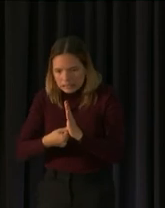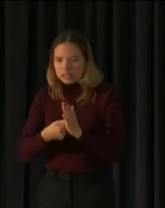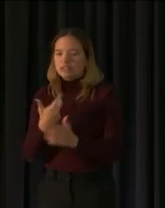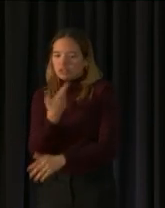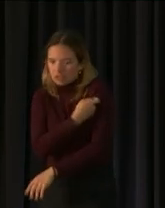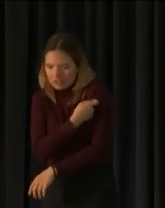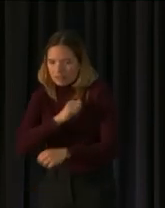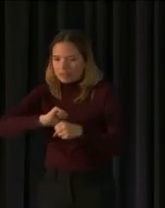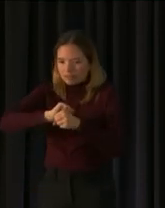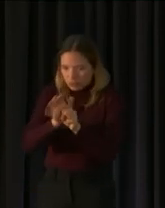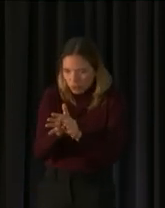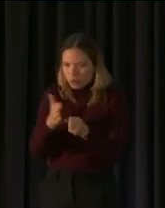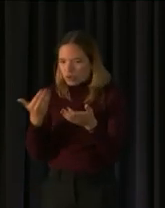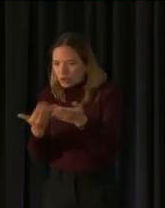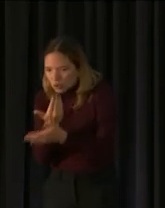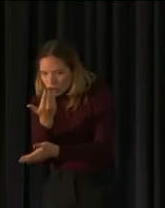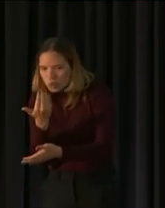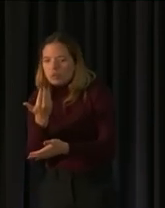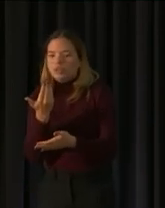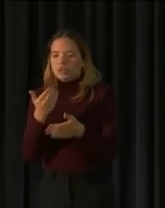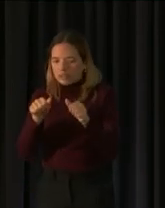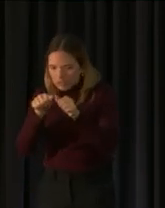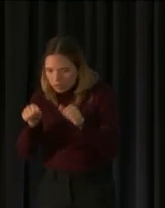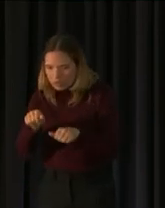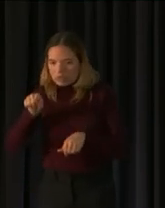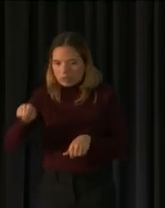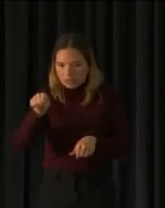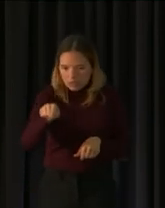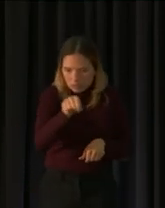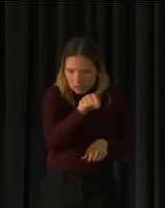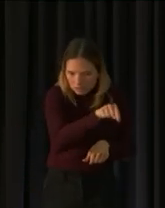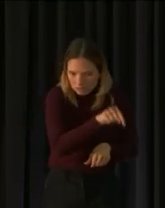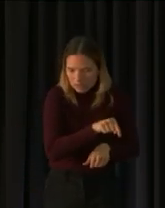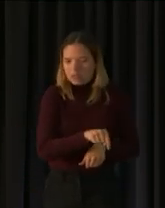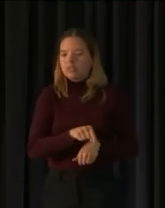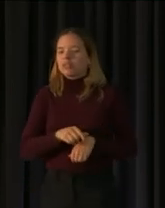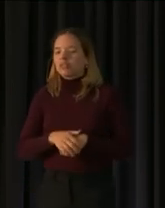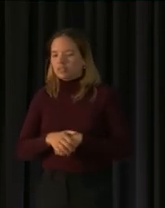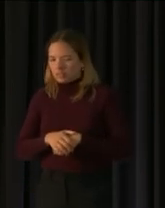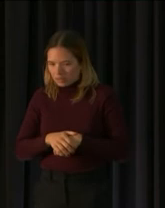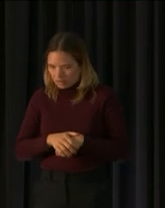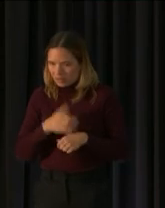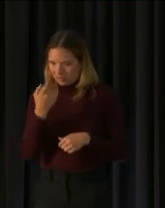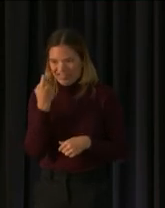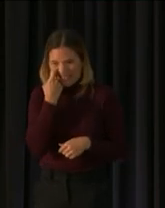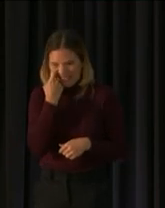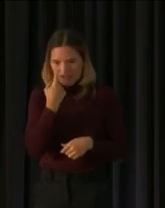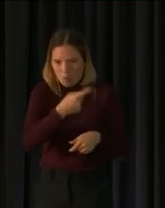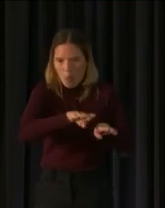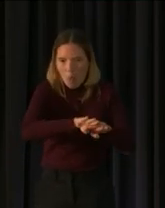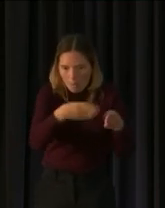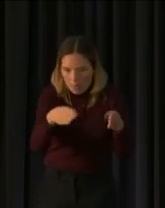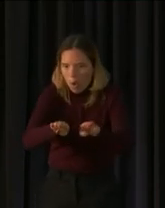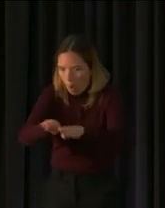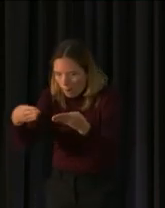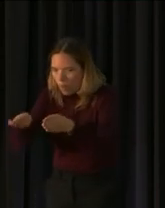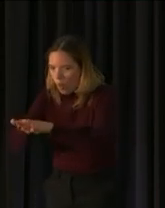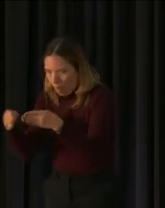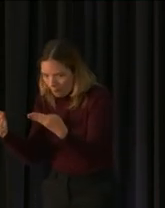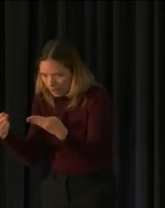that open this month. And students who get their first shot at any of these locations are eligible to get